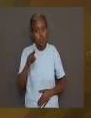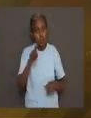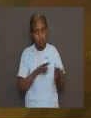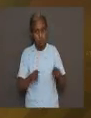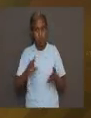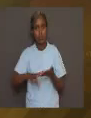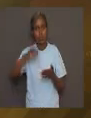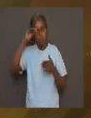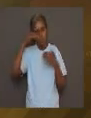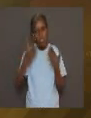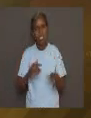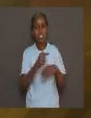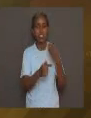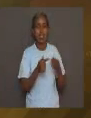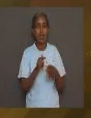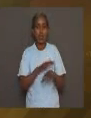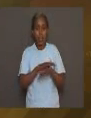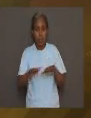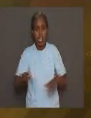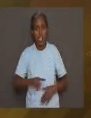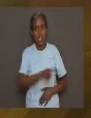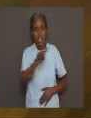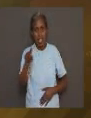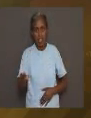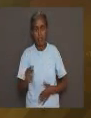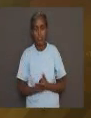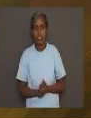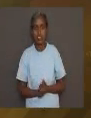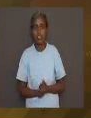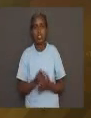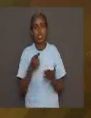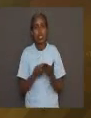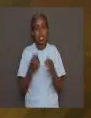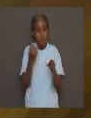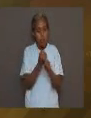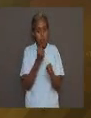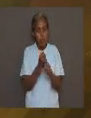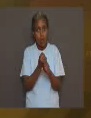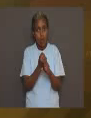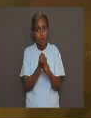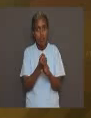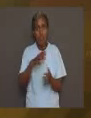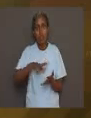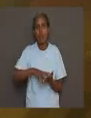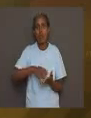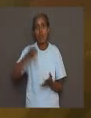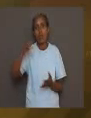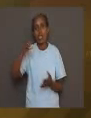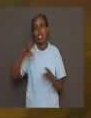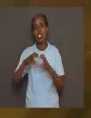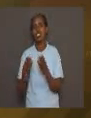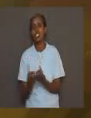learned about the plane curves that can be formed from conic